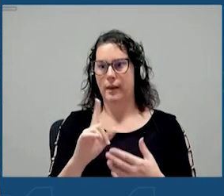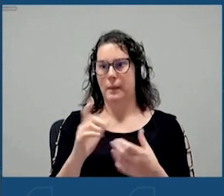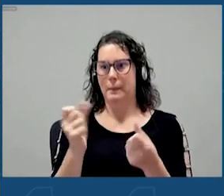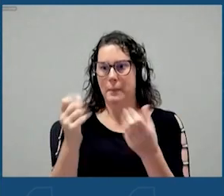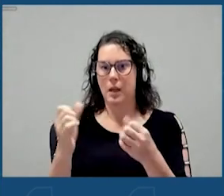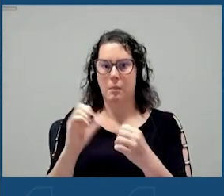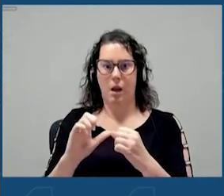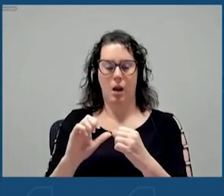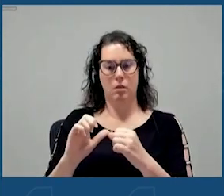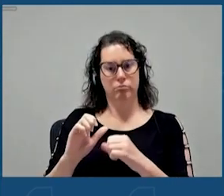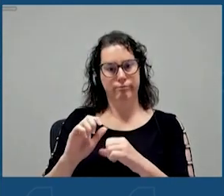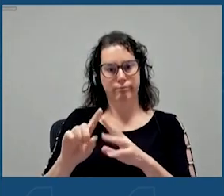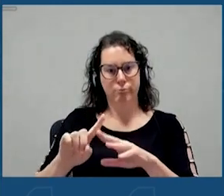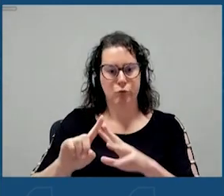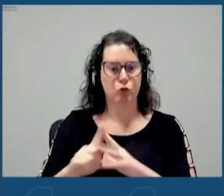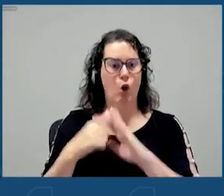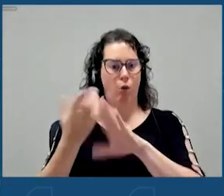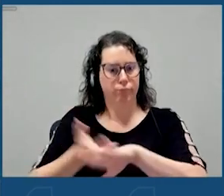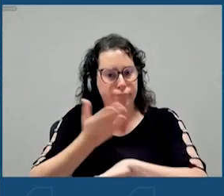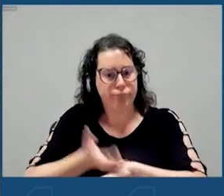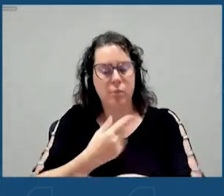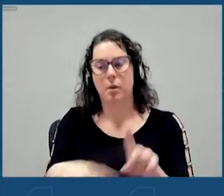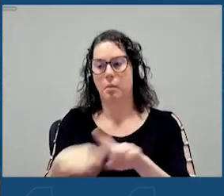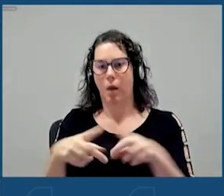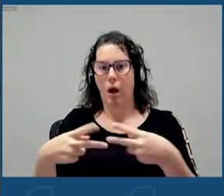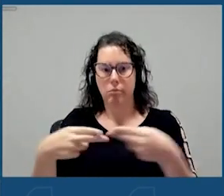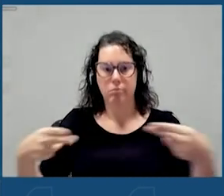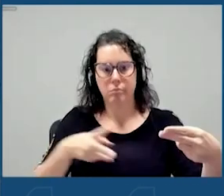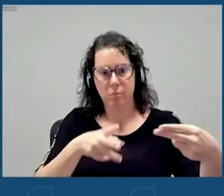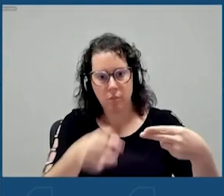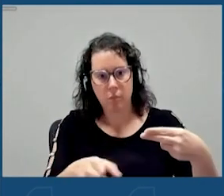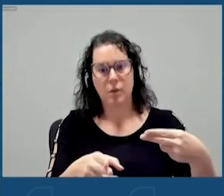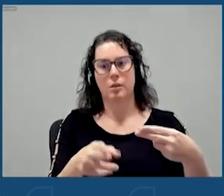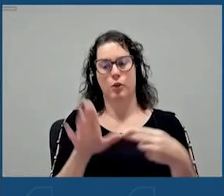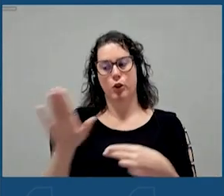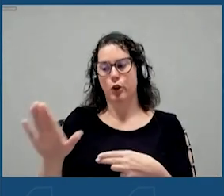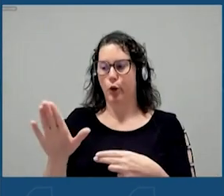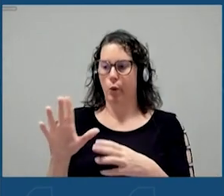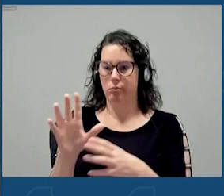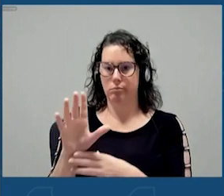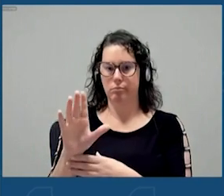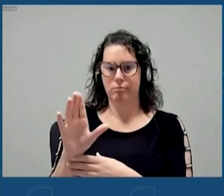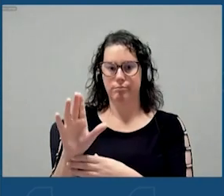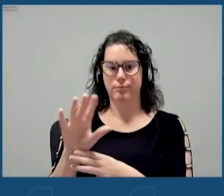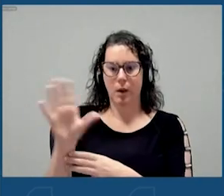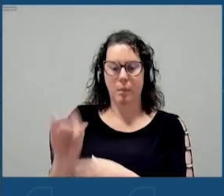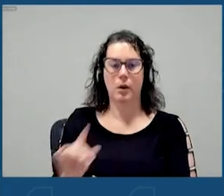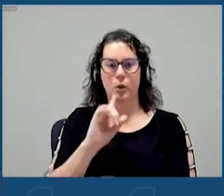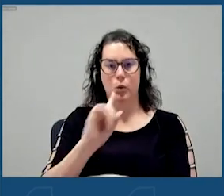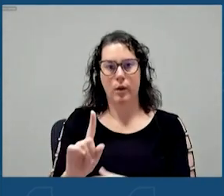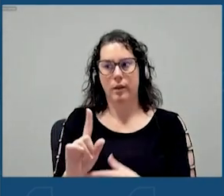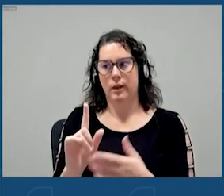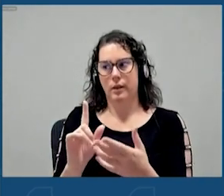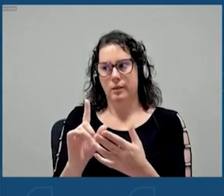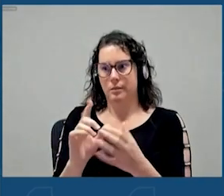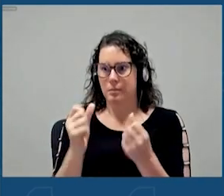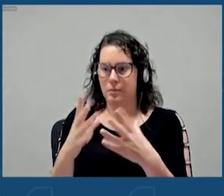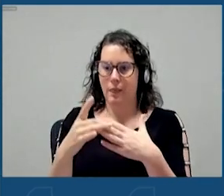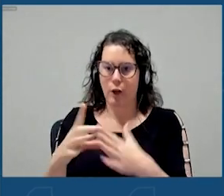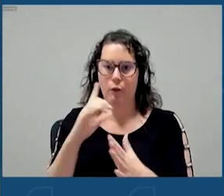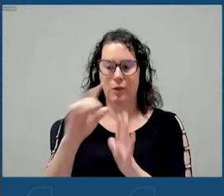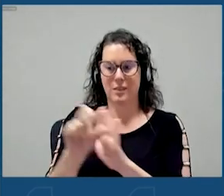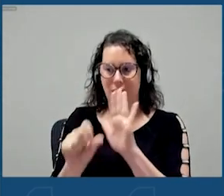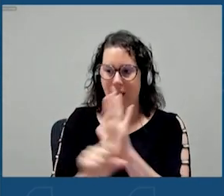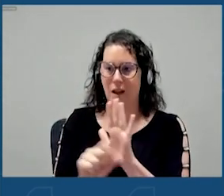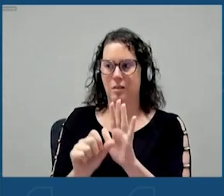are a state and national leader in terms of just doing what's so important, giving people homes. So thank you. Great to